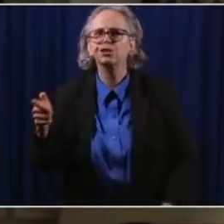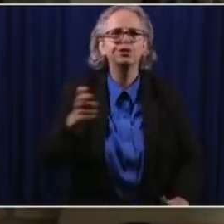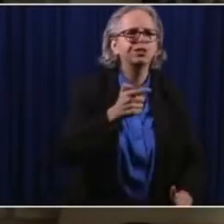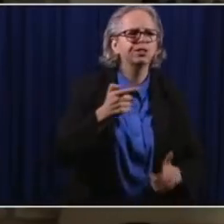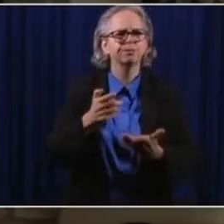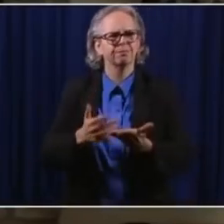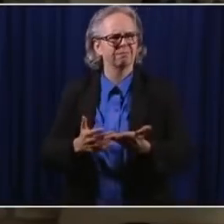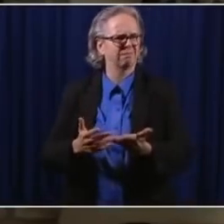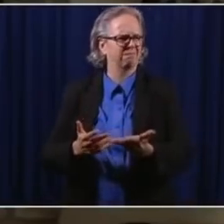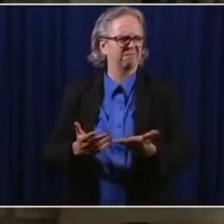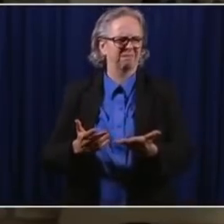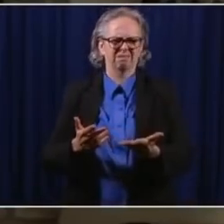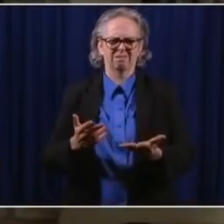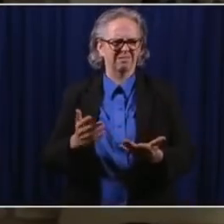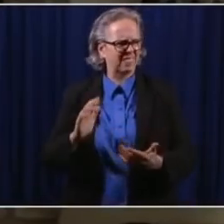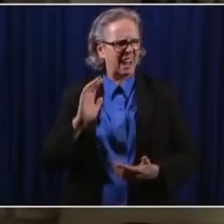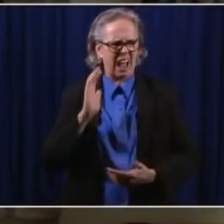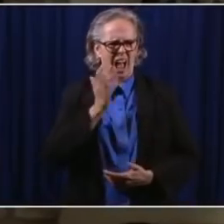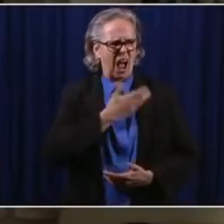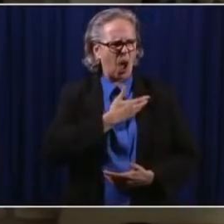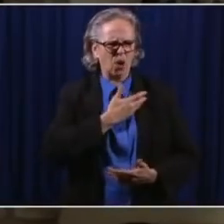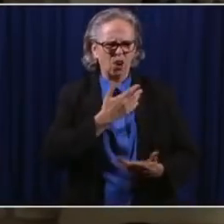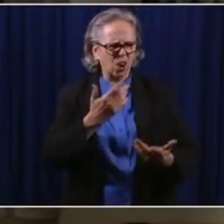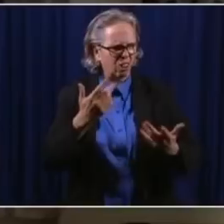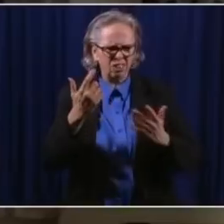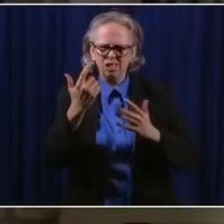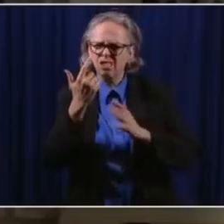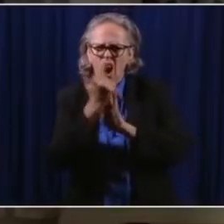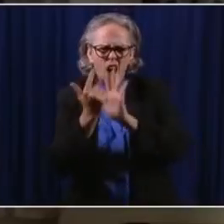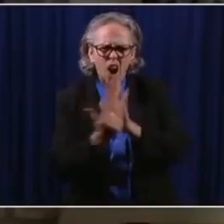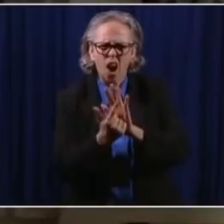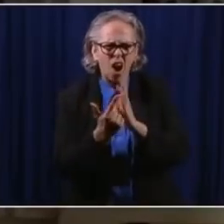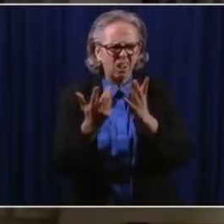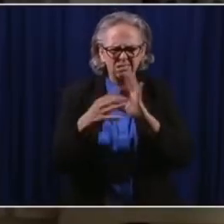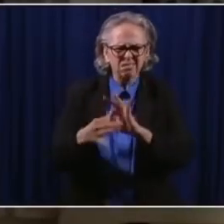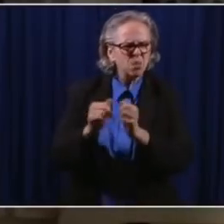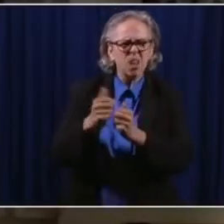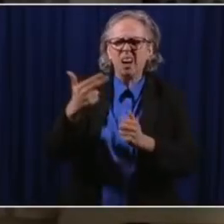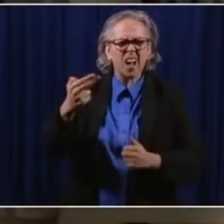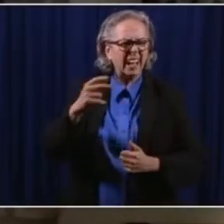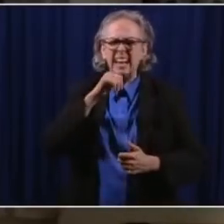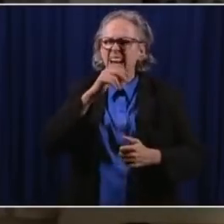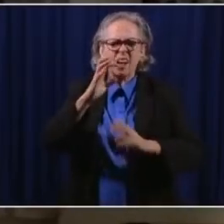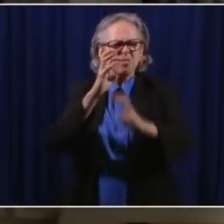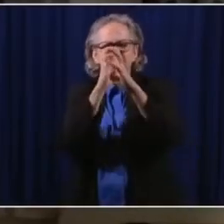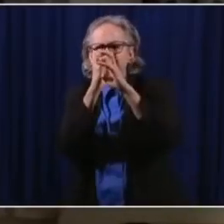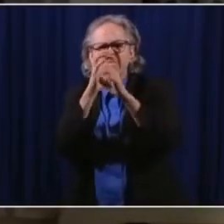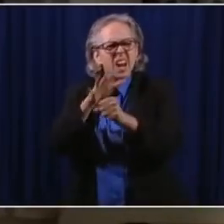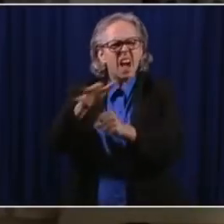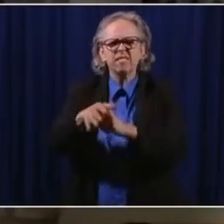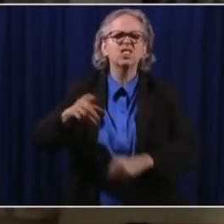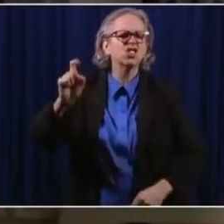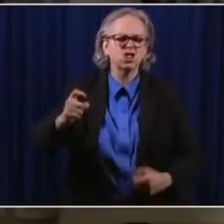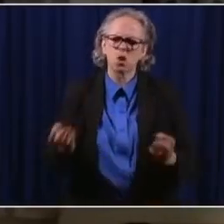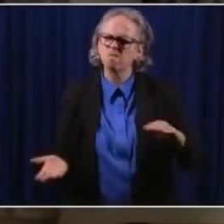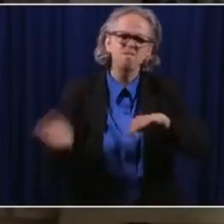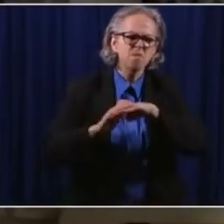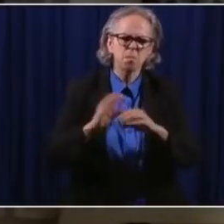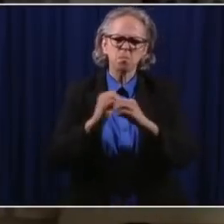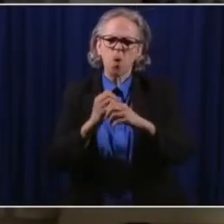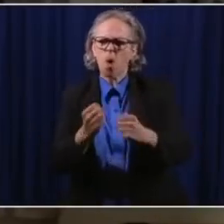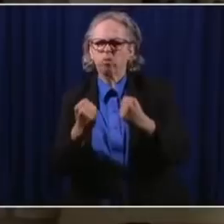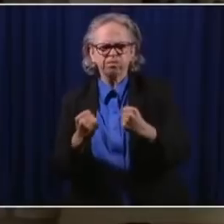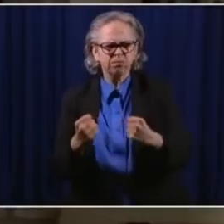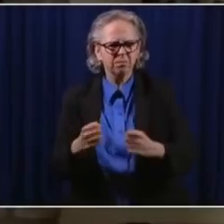Right now, when someone who is prohibited from having a gun is found with a gun, it is often not considered a serious felony